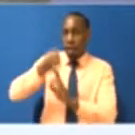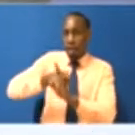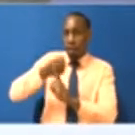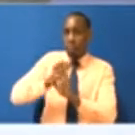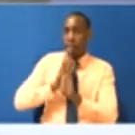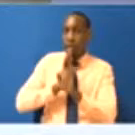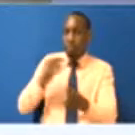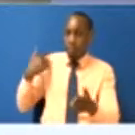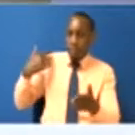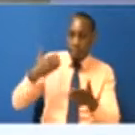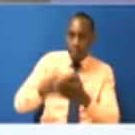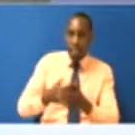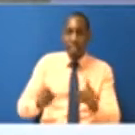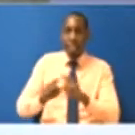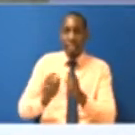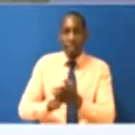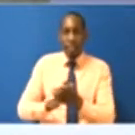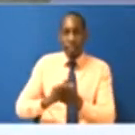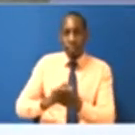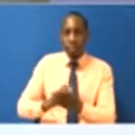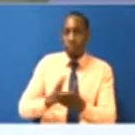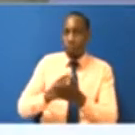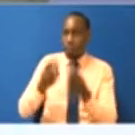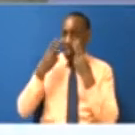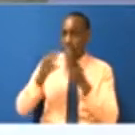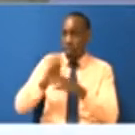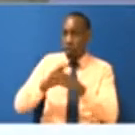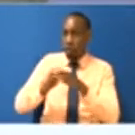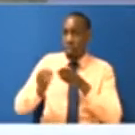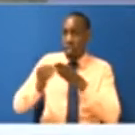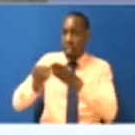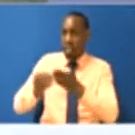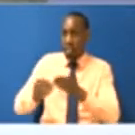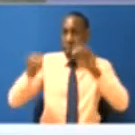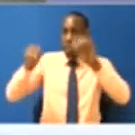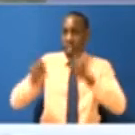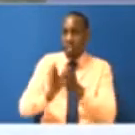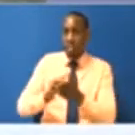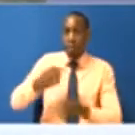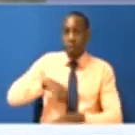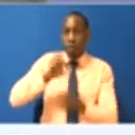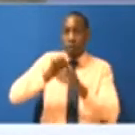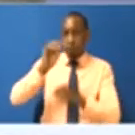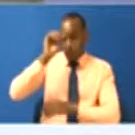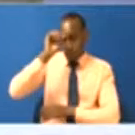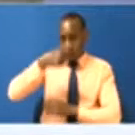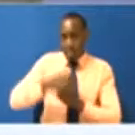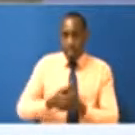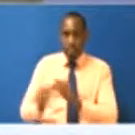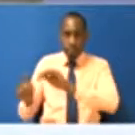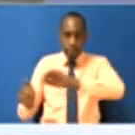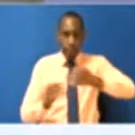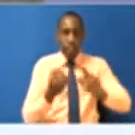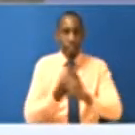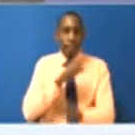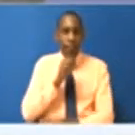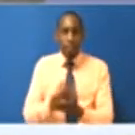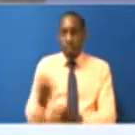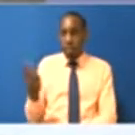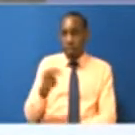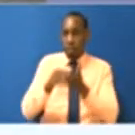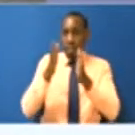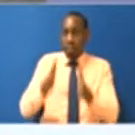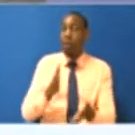track records as well i perceive admirable leadership qualities let us vote wisely limu ki flora says can these two